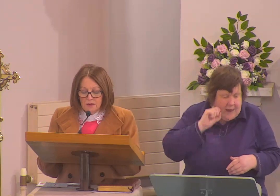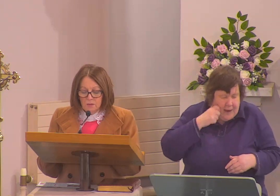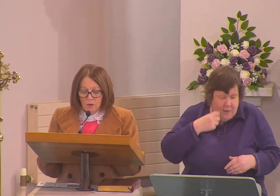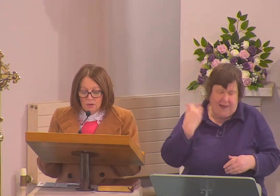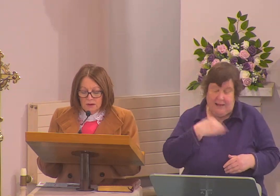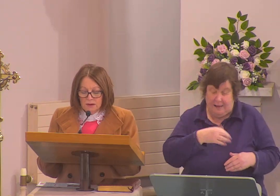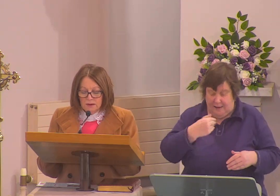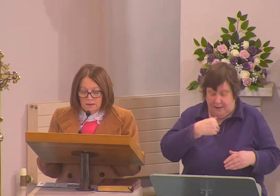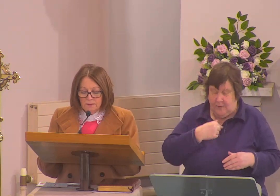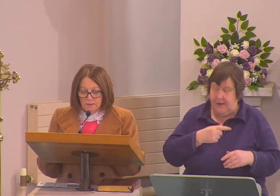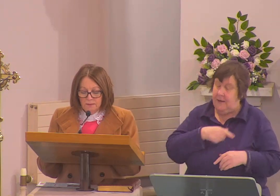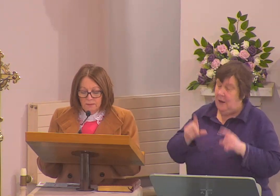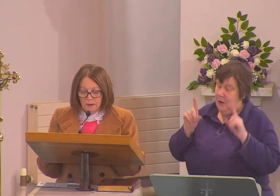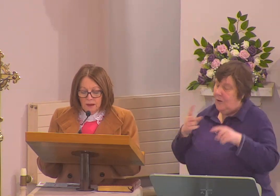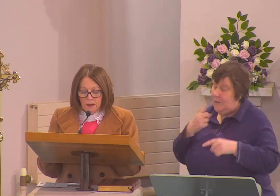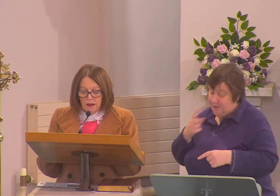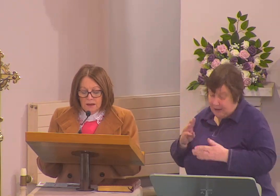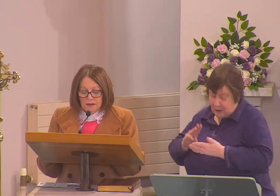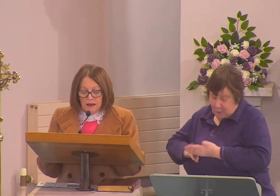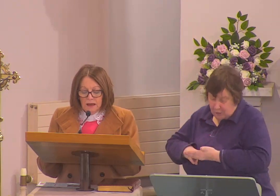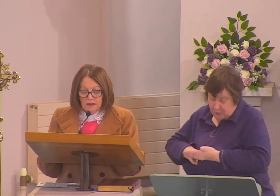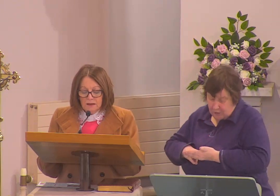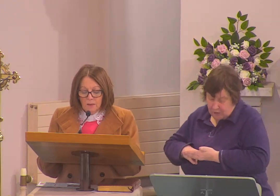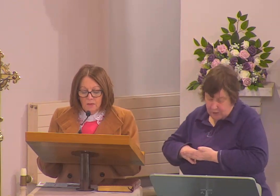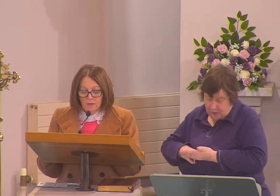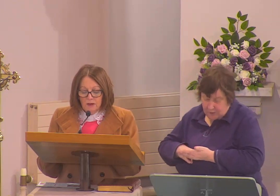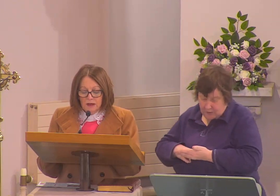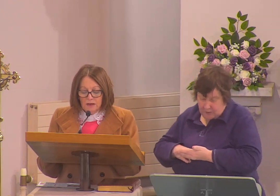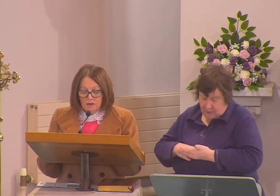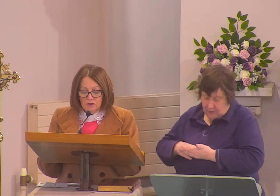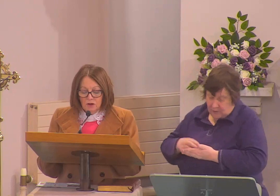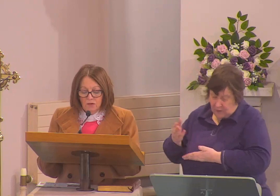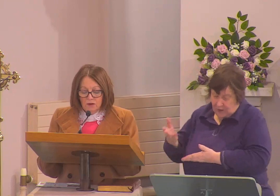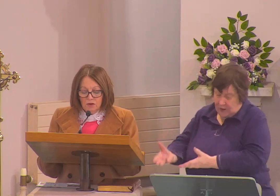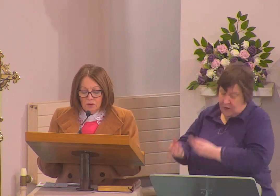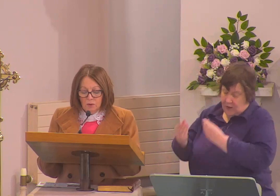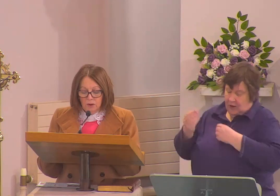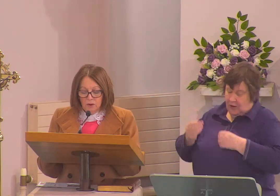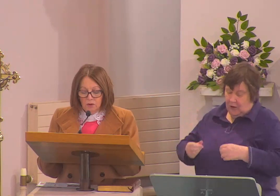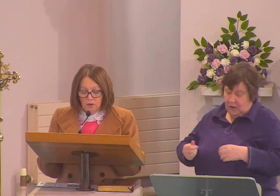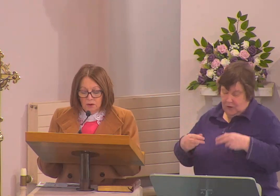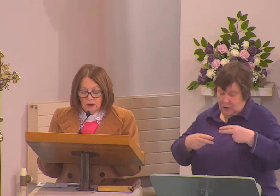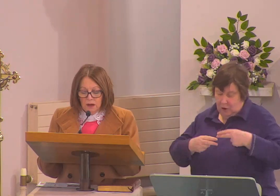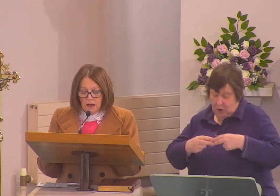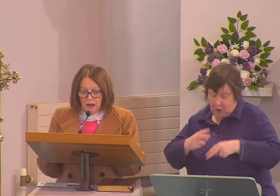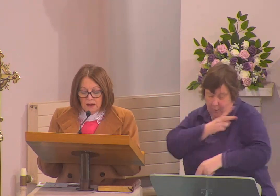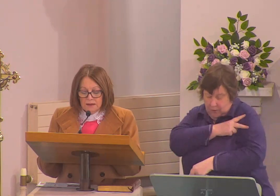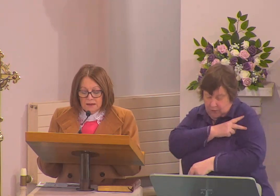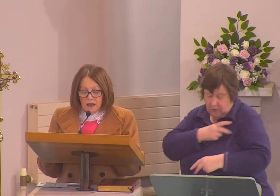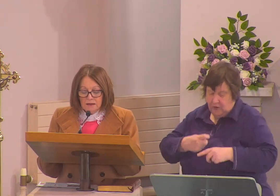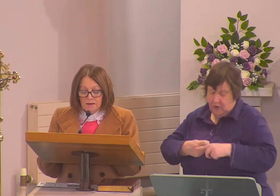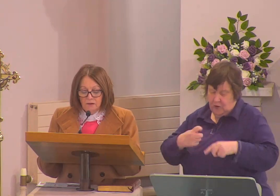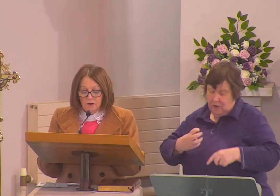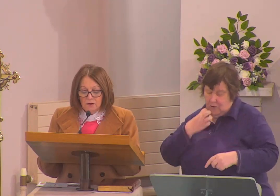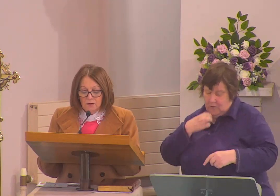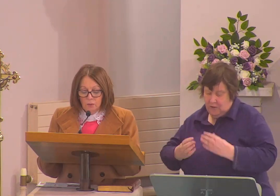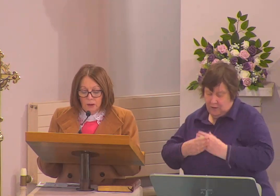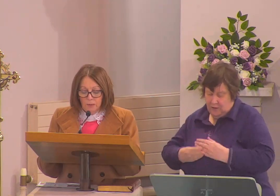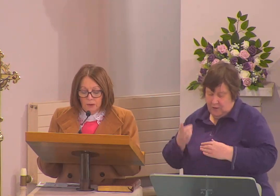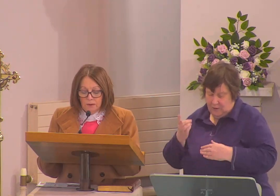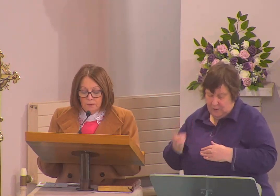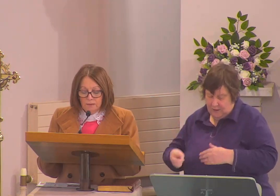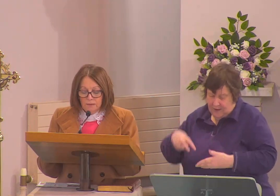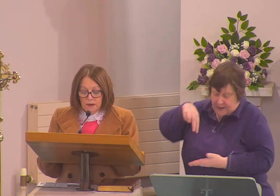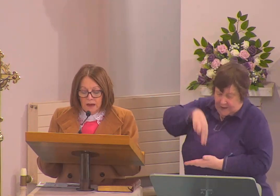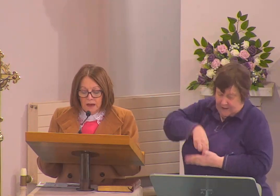said to Moses, "Take some of the leaders of Israel with you. Stand in front of your